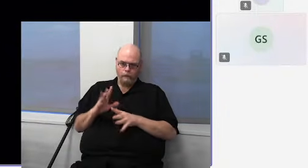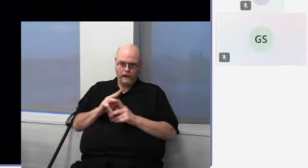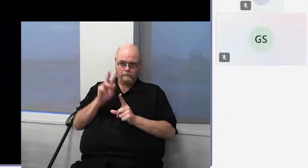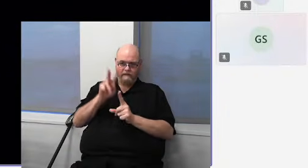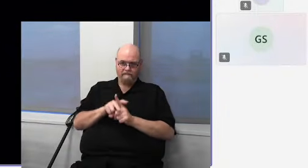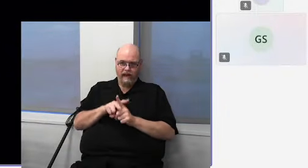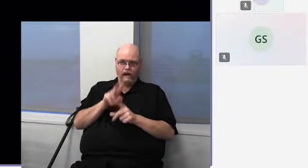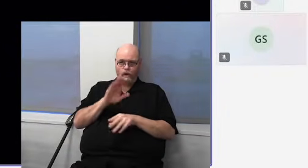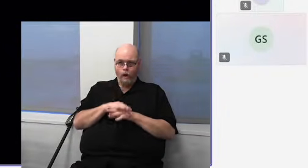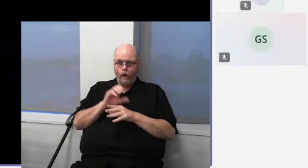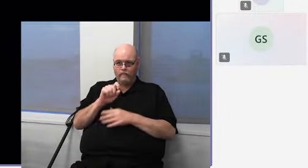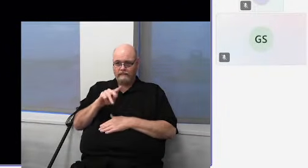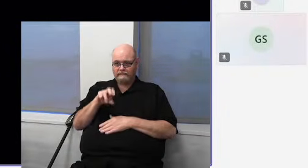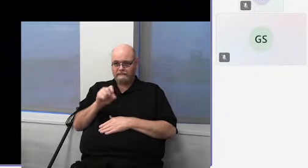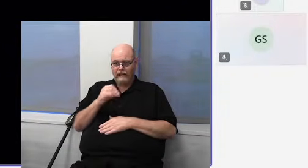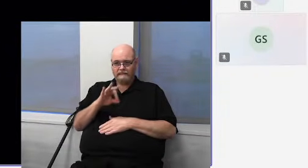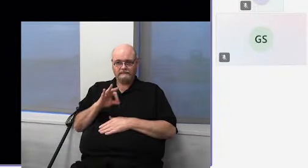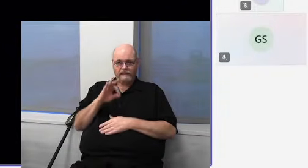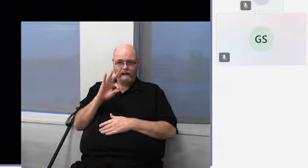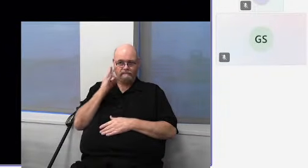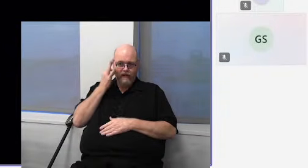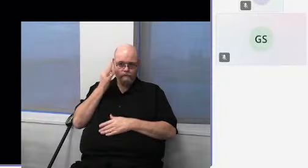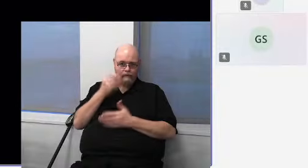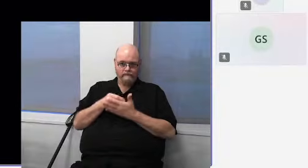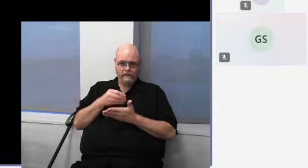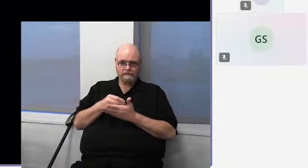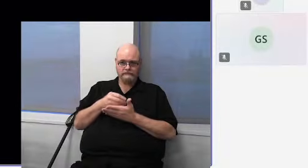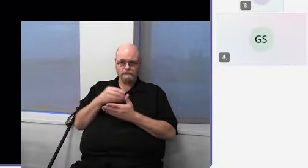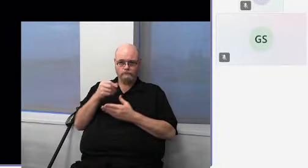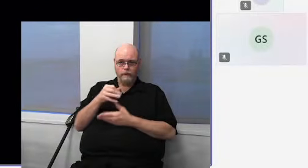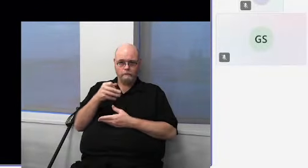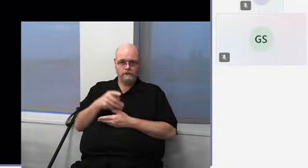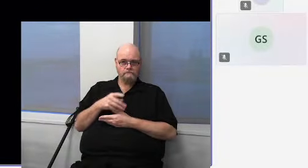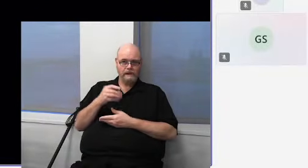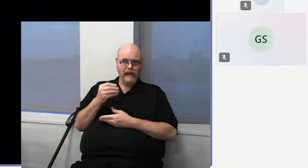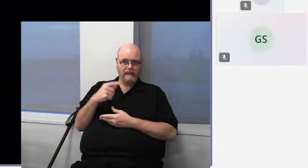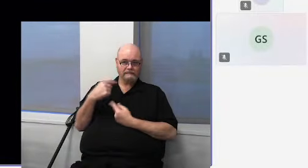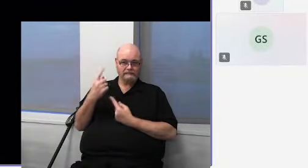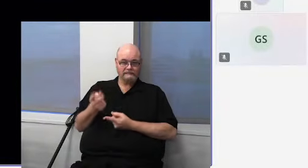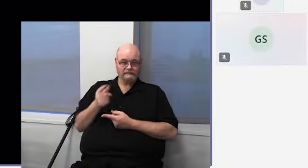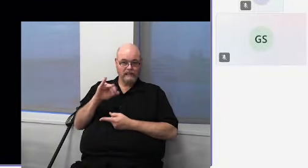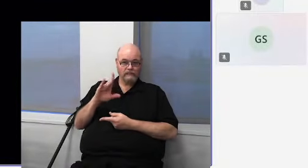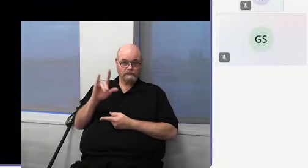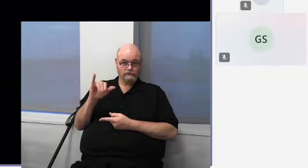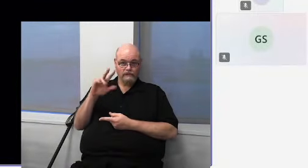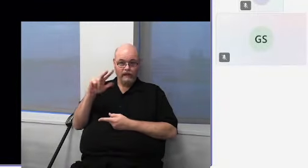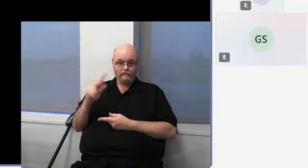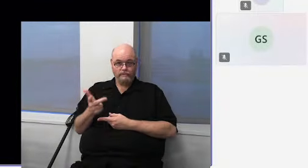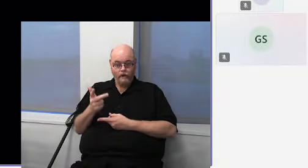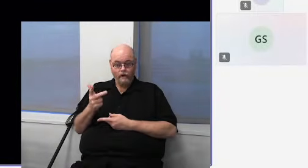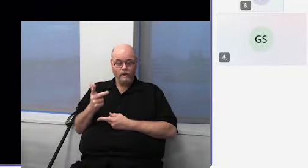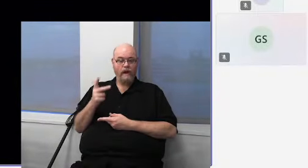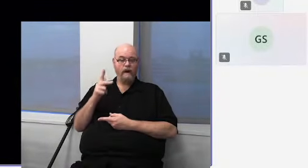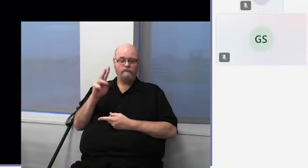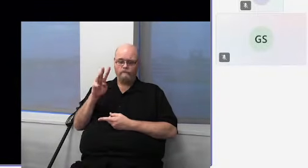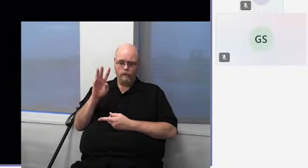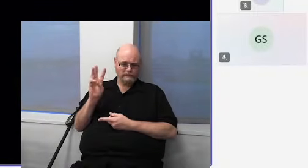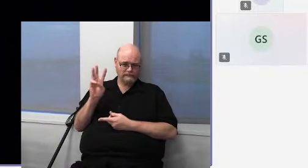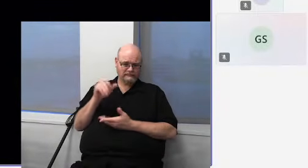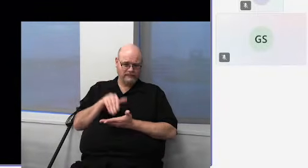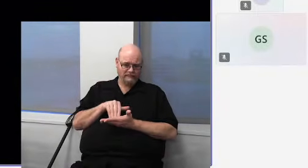information that has been filed on the status of federal funding reimbursements. In fact, since July 3rd, LUMA filed